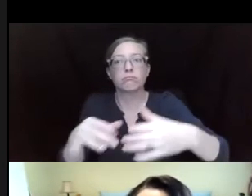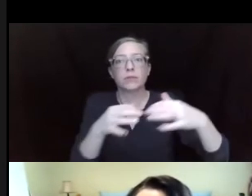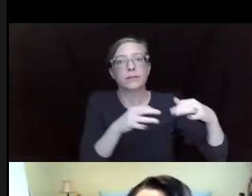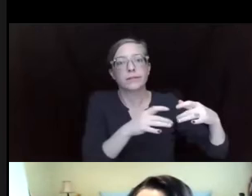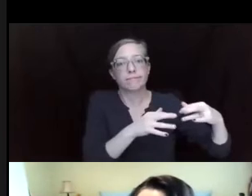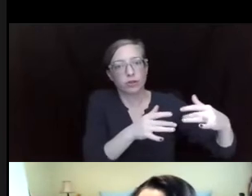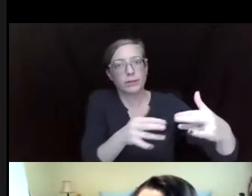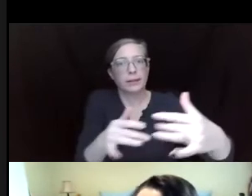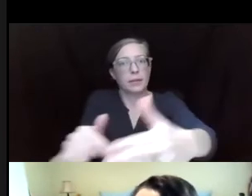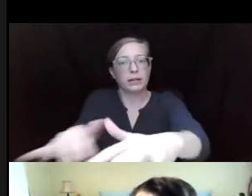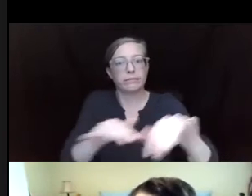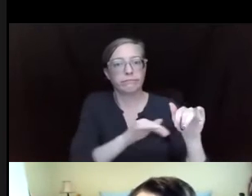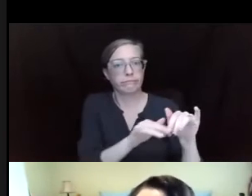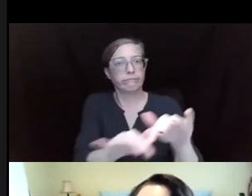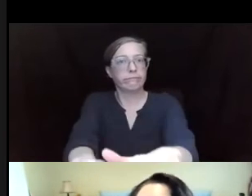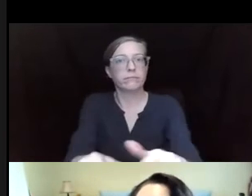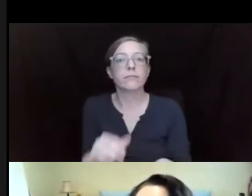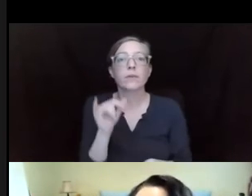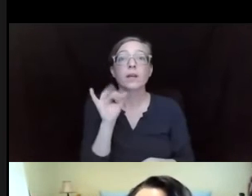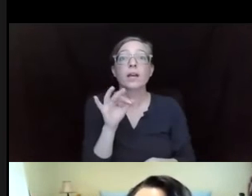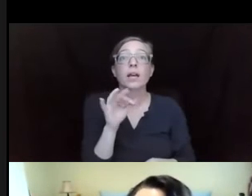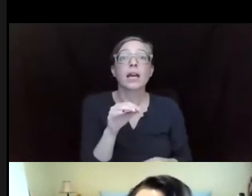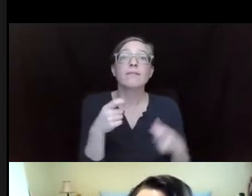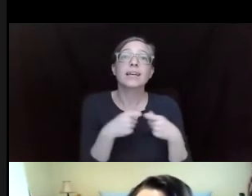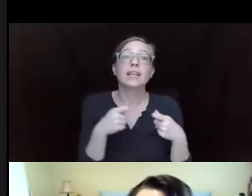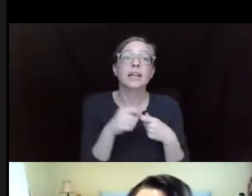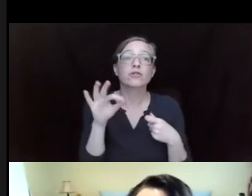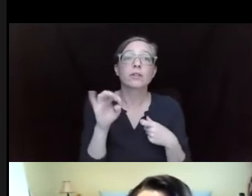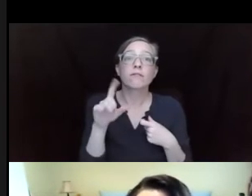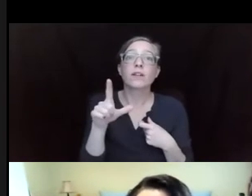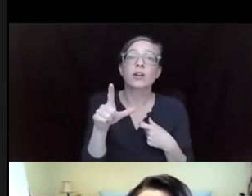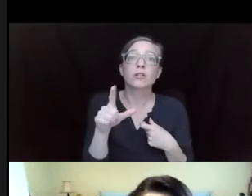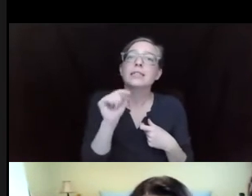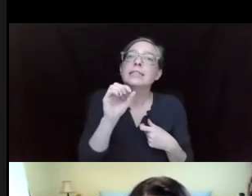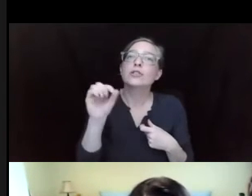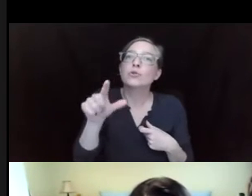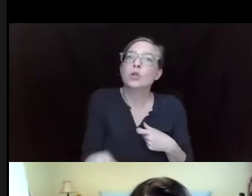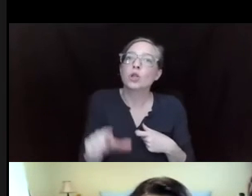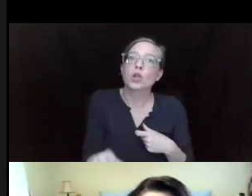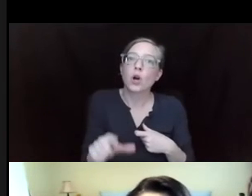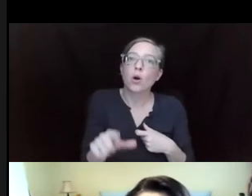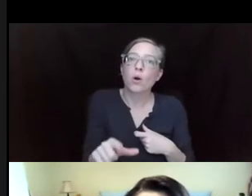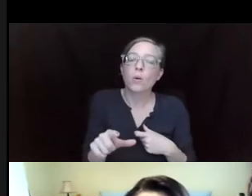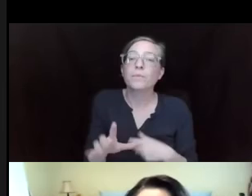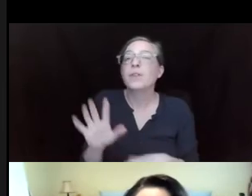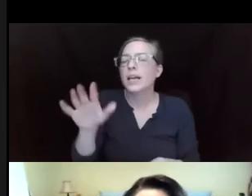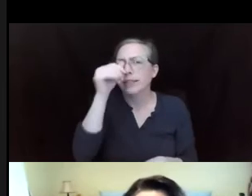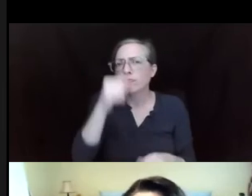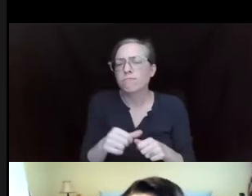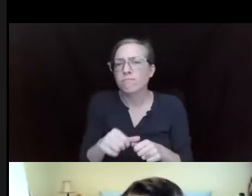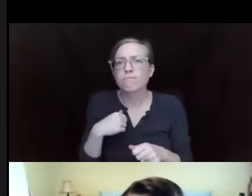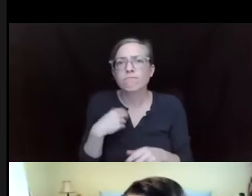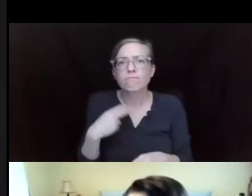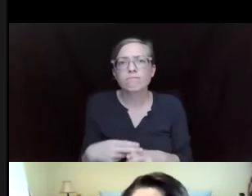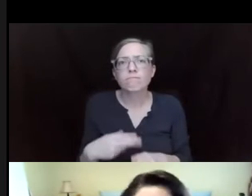the electric field is not high enough for the non-linear effect to be dominant. If you remember, I mentioned that